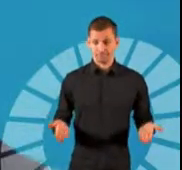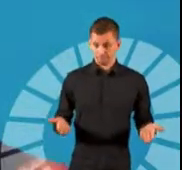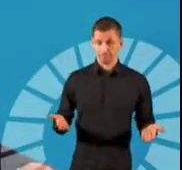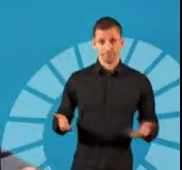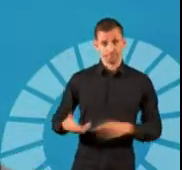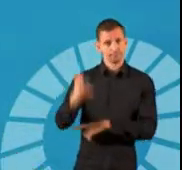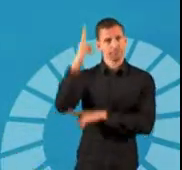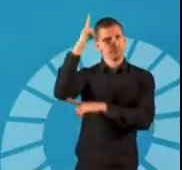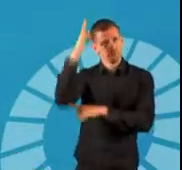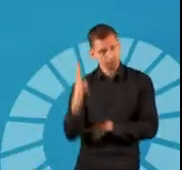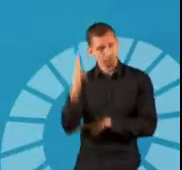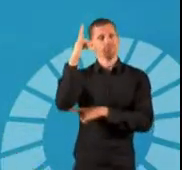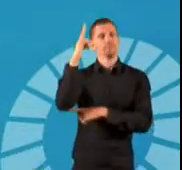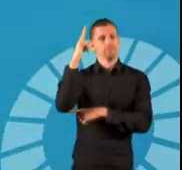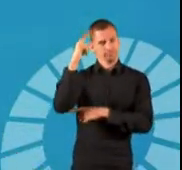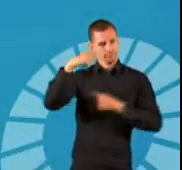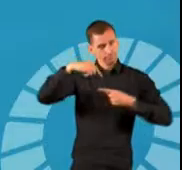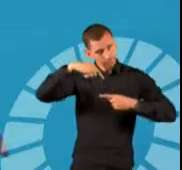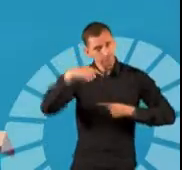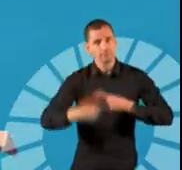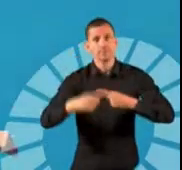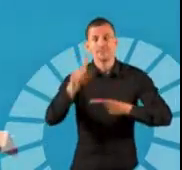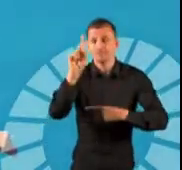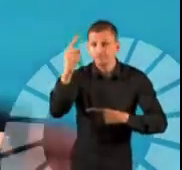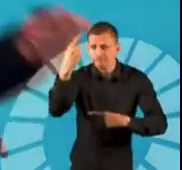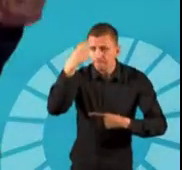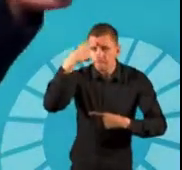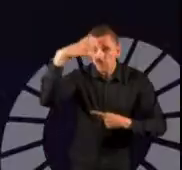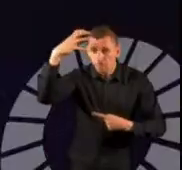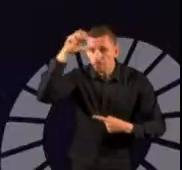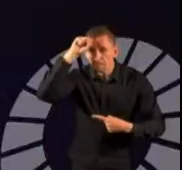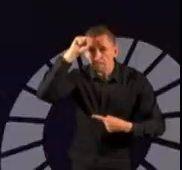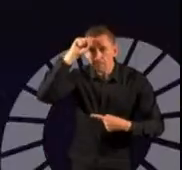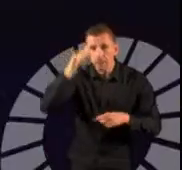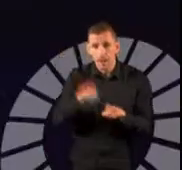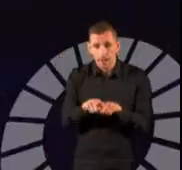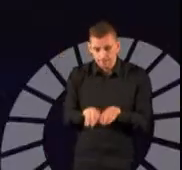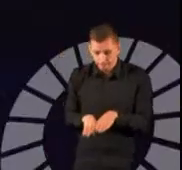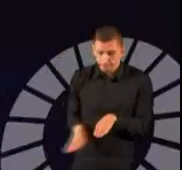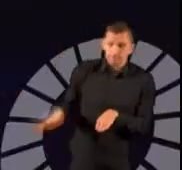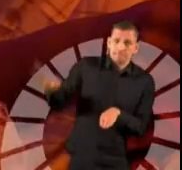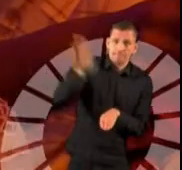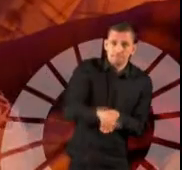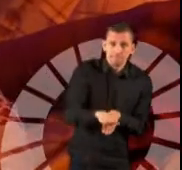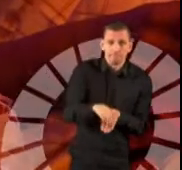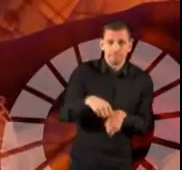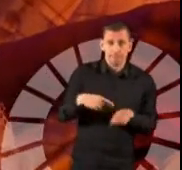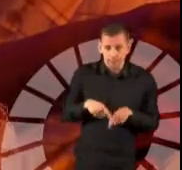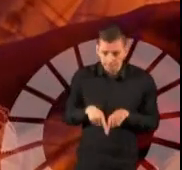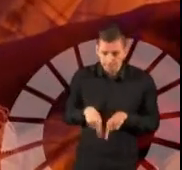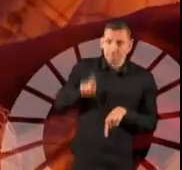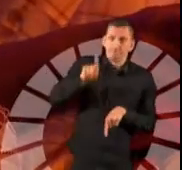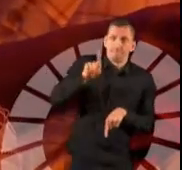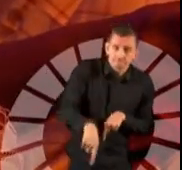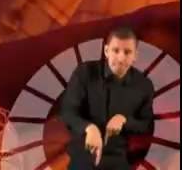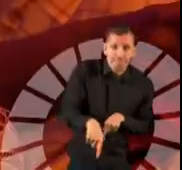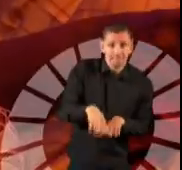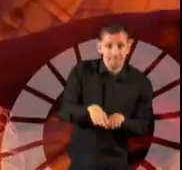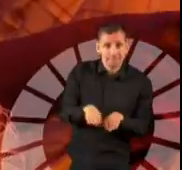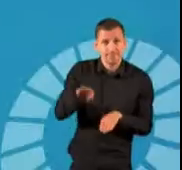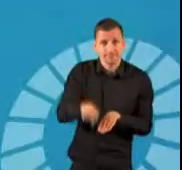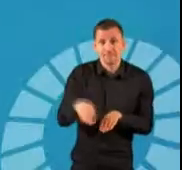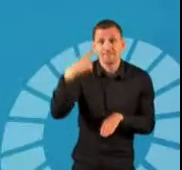over the next 5 years, I just want to let everyone who is watching, everyone in this room, everyone who is watching